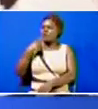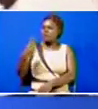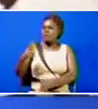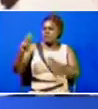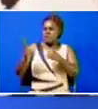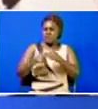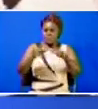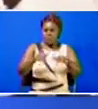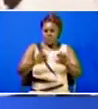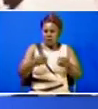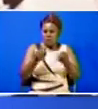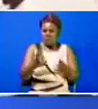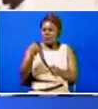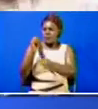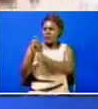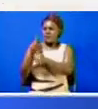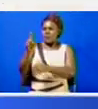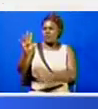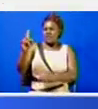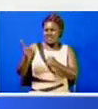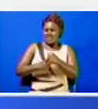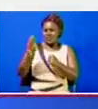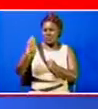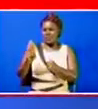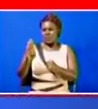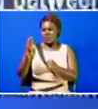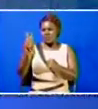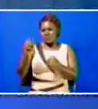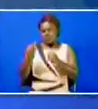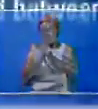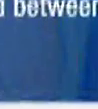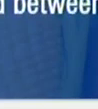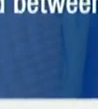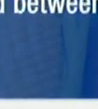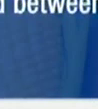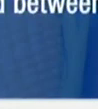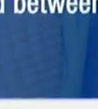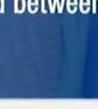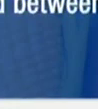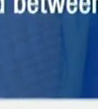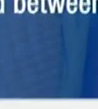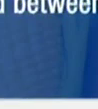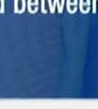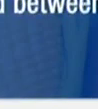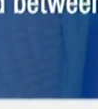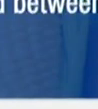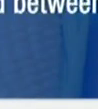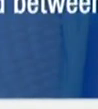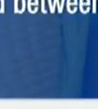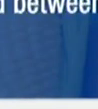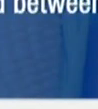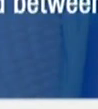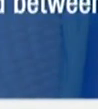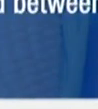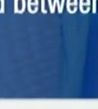12,287 farmers with a total value of 11.6 billion shillings. Between 16th October 2017 to 12th January 2018, over 3.5 million 50